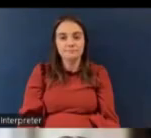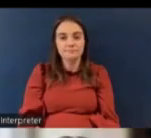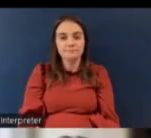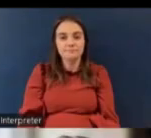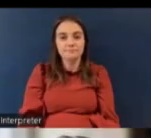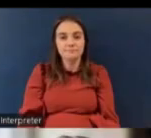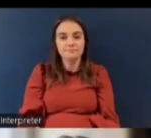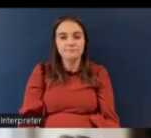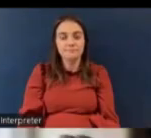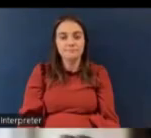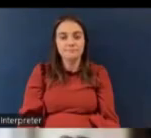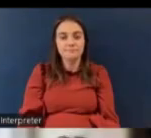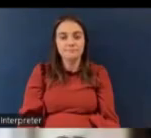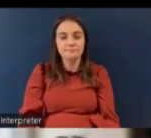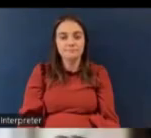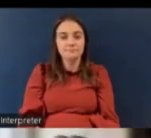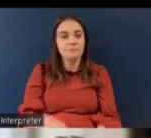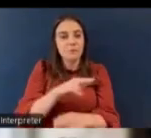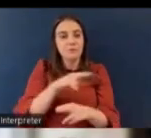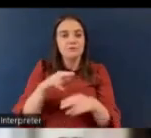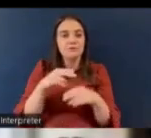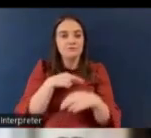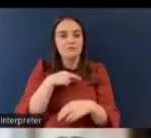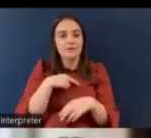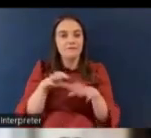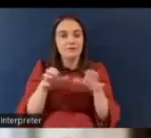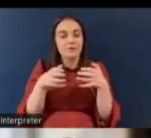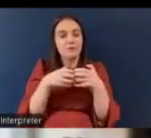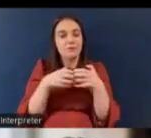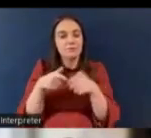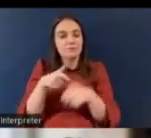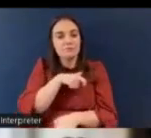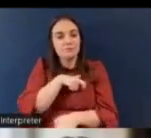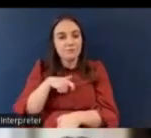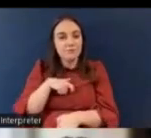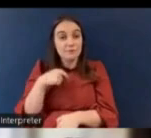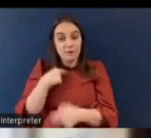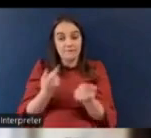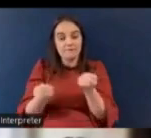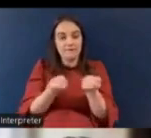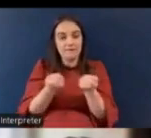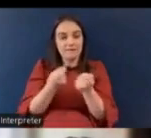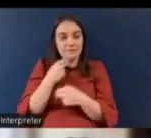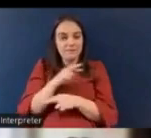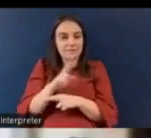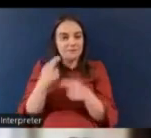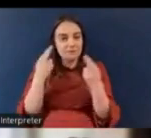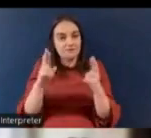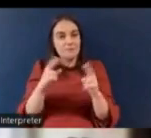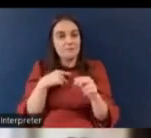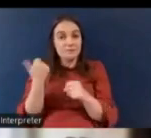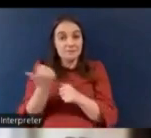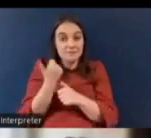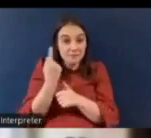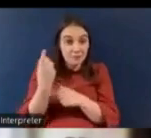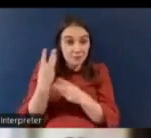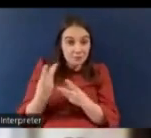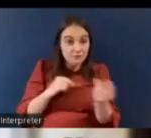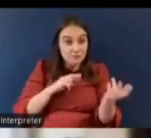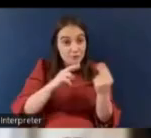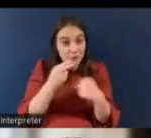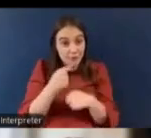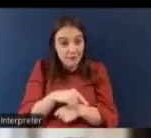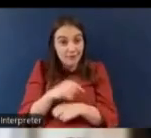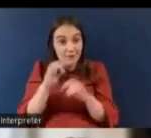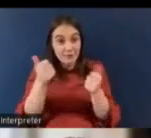We didn't really have a group representative. I was kind of facilitating, but does anybody else want to report back, or